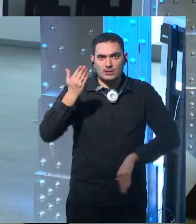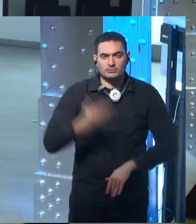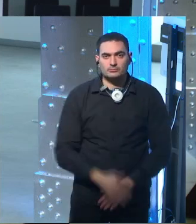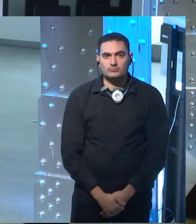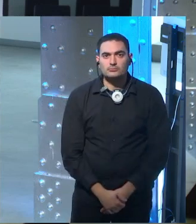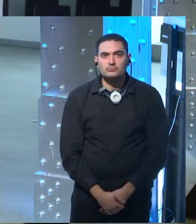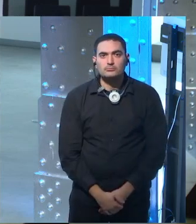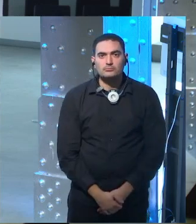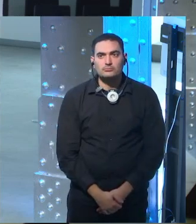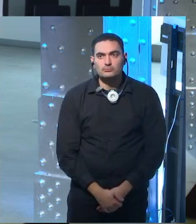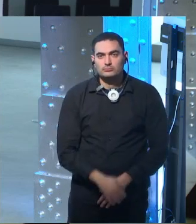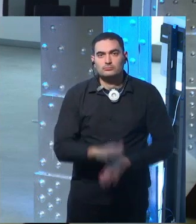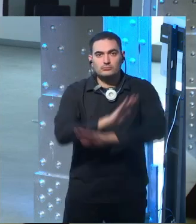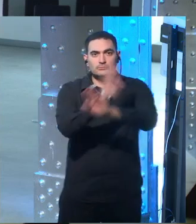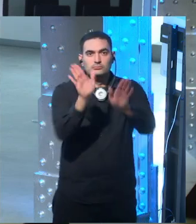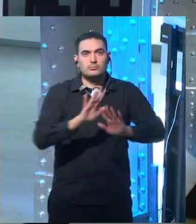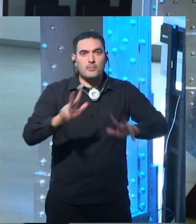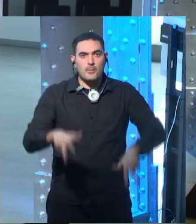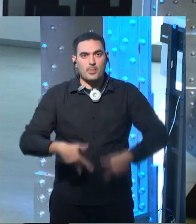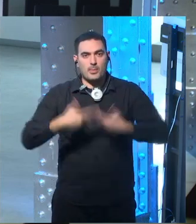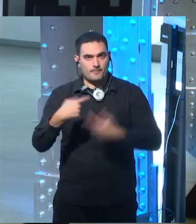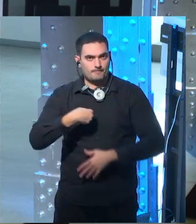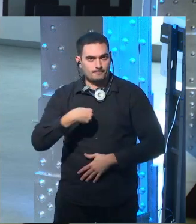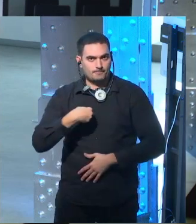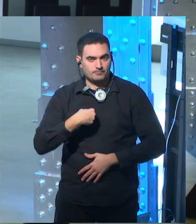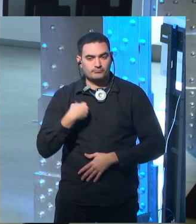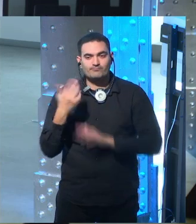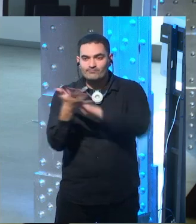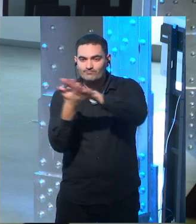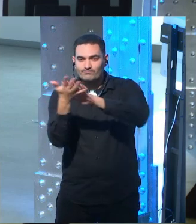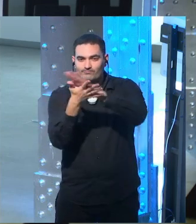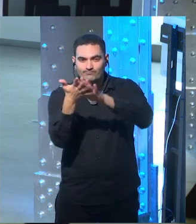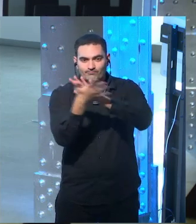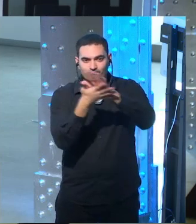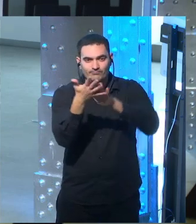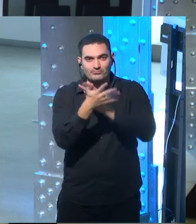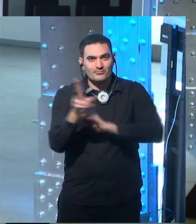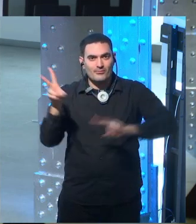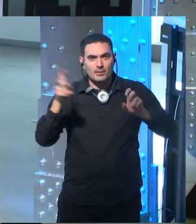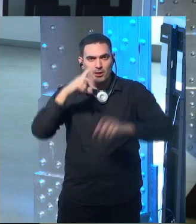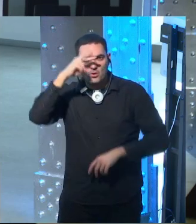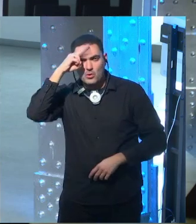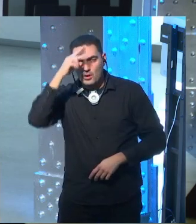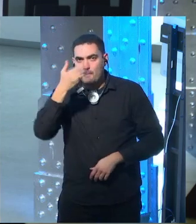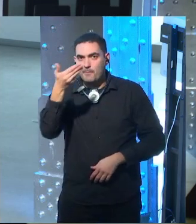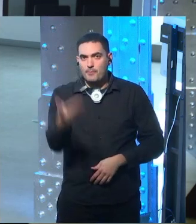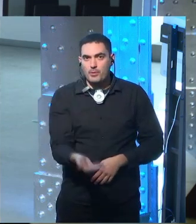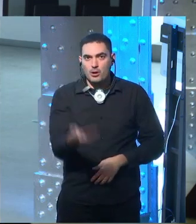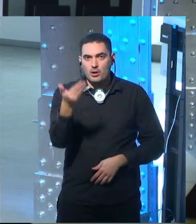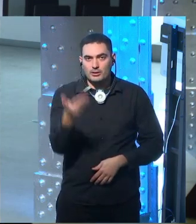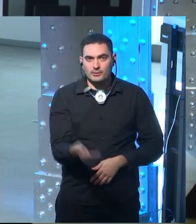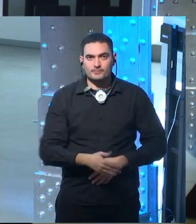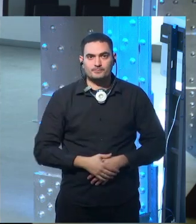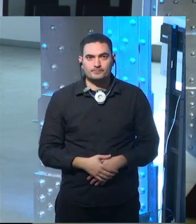I believe to be the much greater concern, which is that labor is no longer